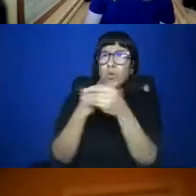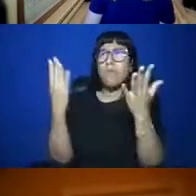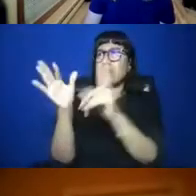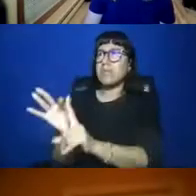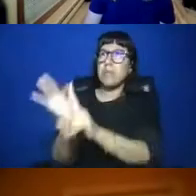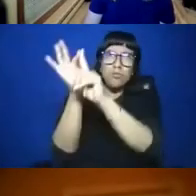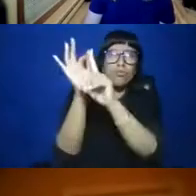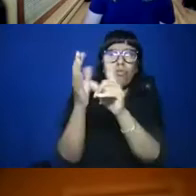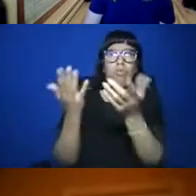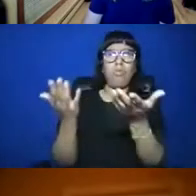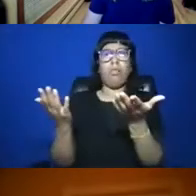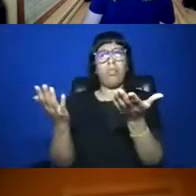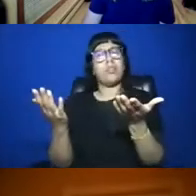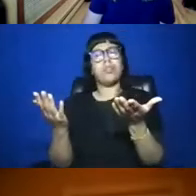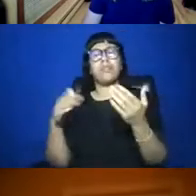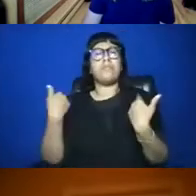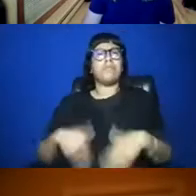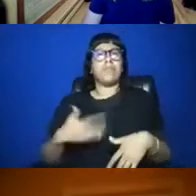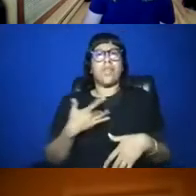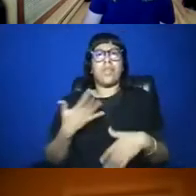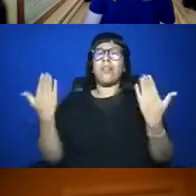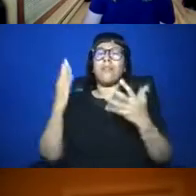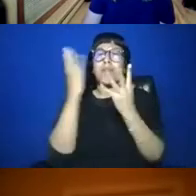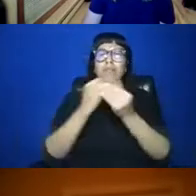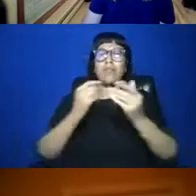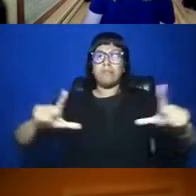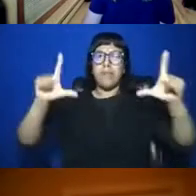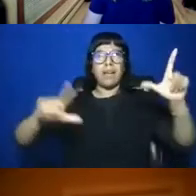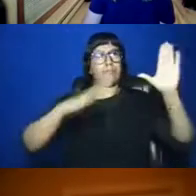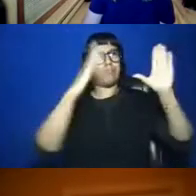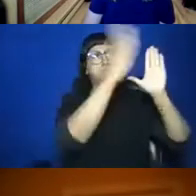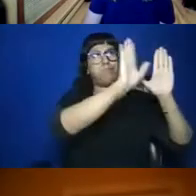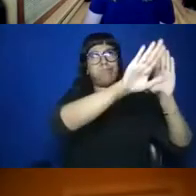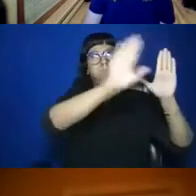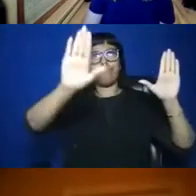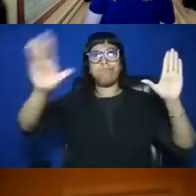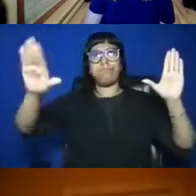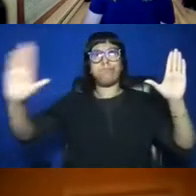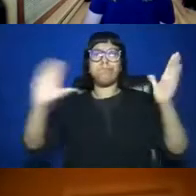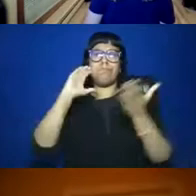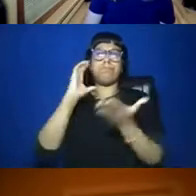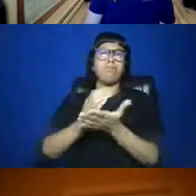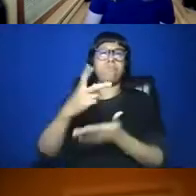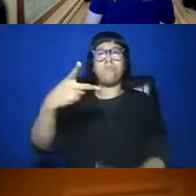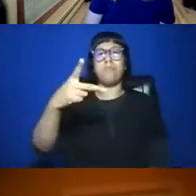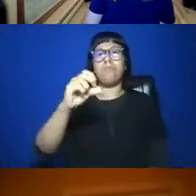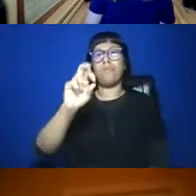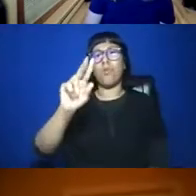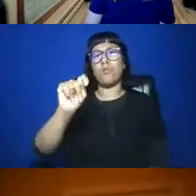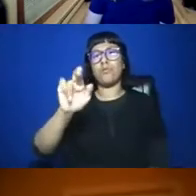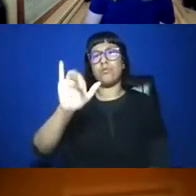had this enormous portraits of everyone's portraits, just draw. So that brought